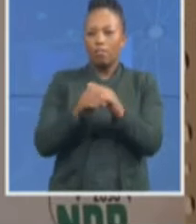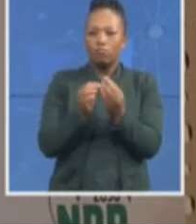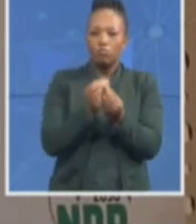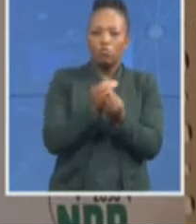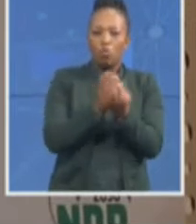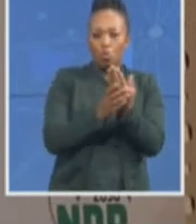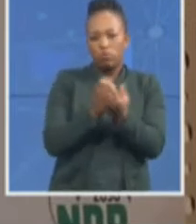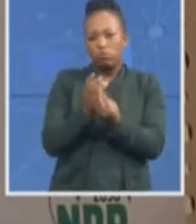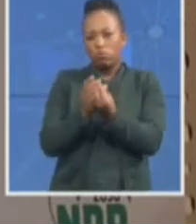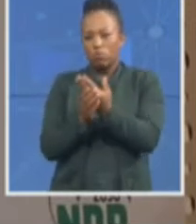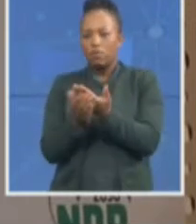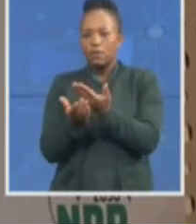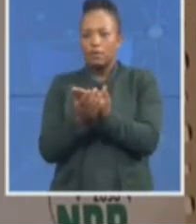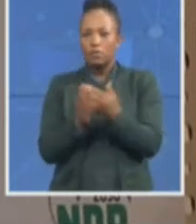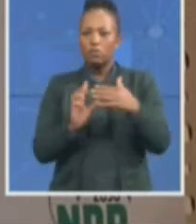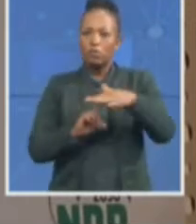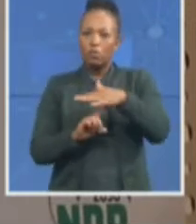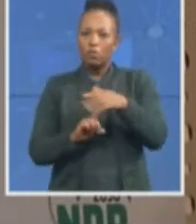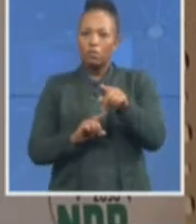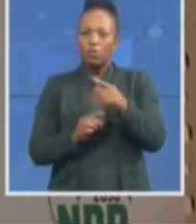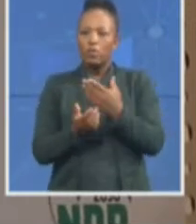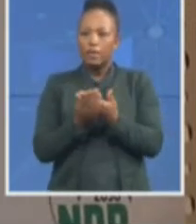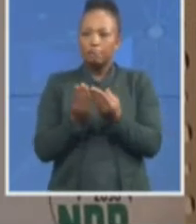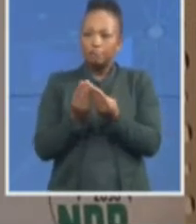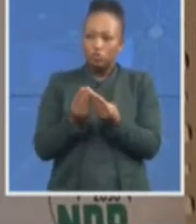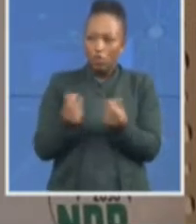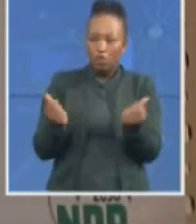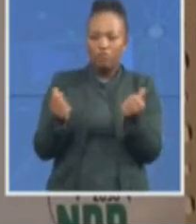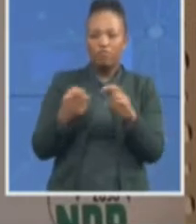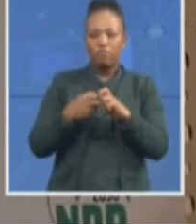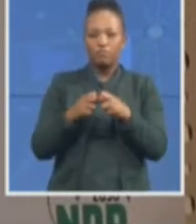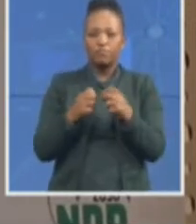to address the challenges of unemployment, poverty and inequalities.